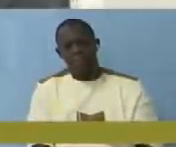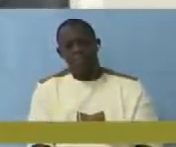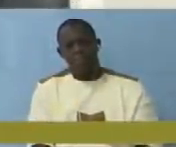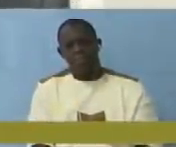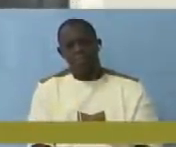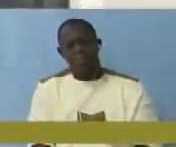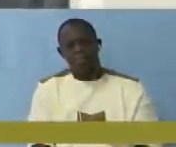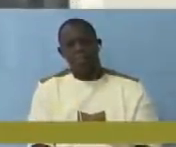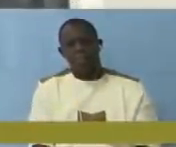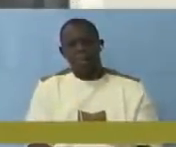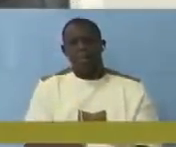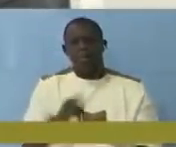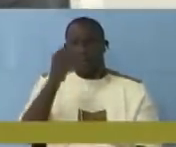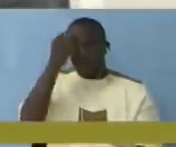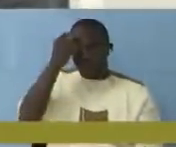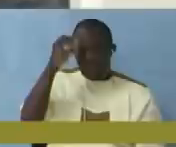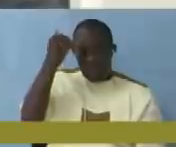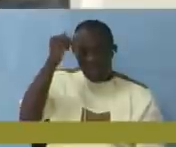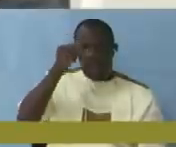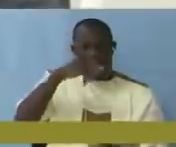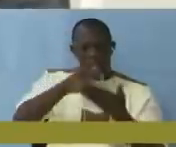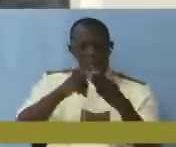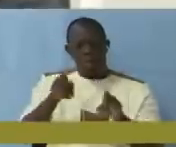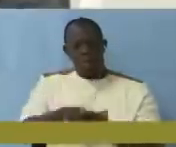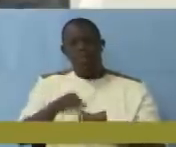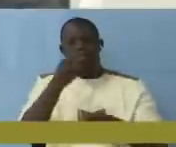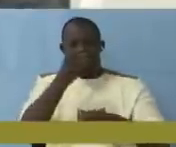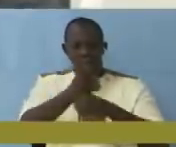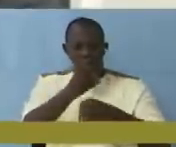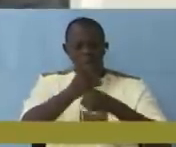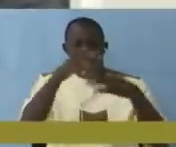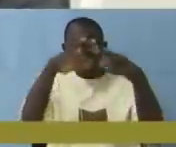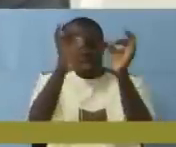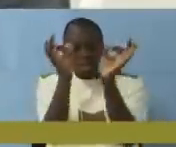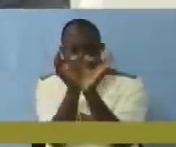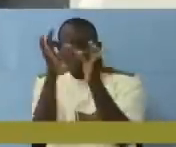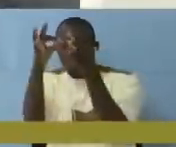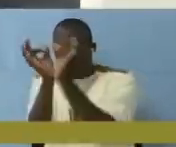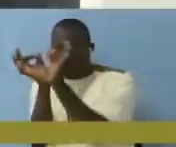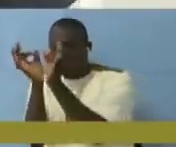Guess that they created teams. And